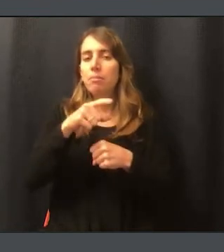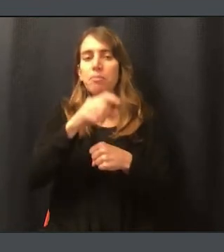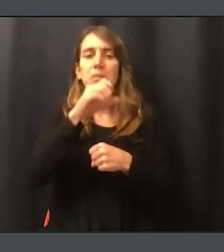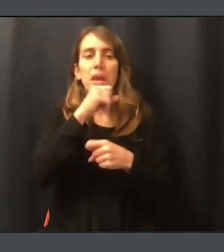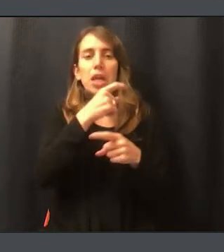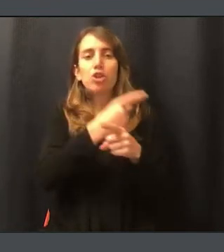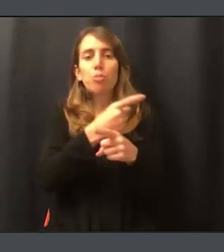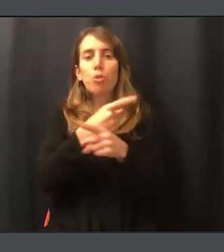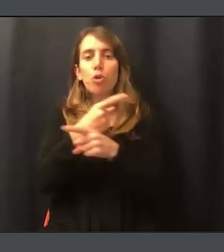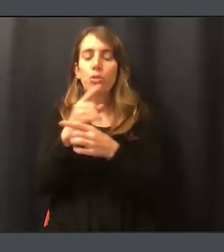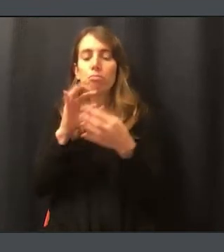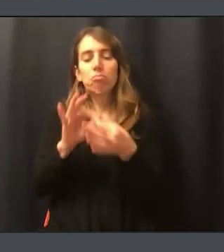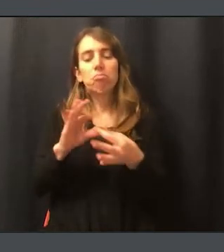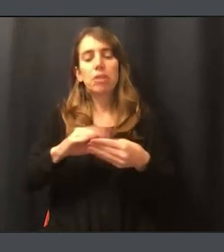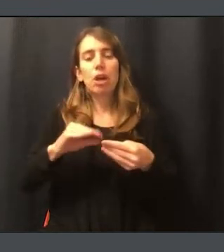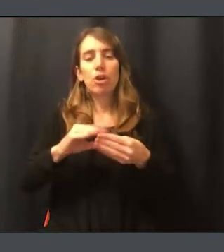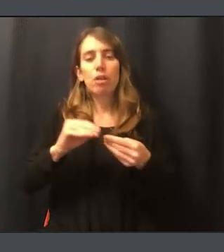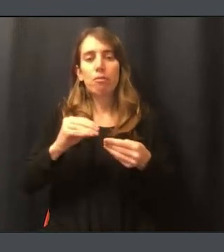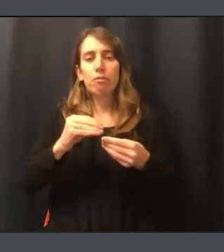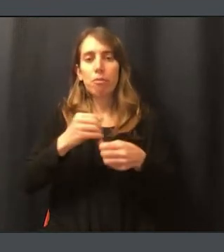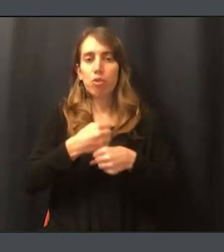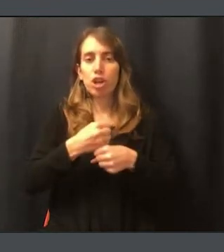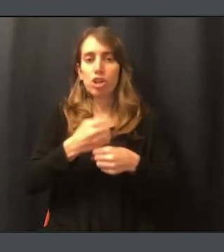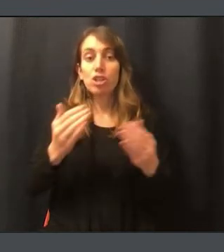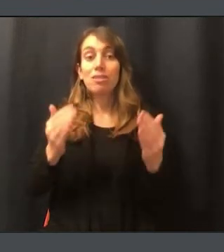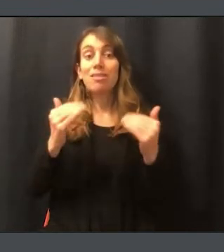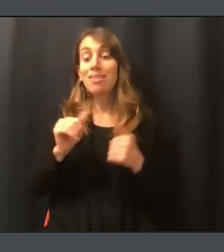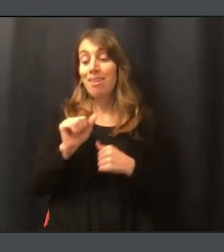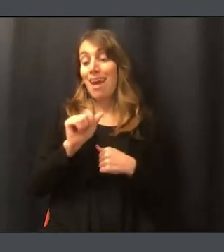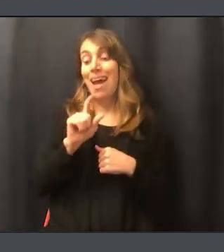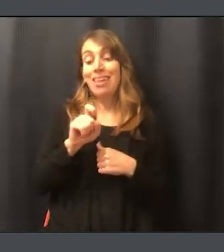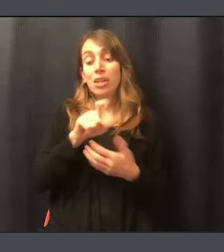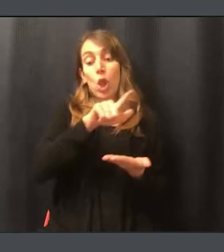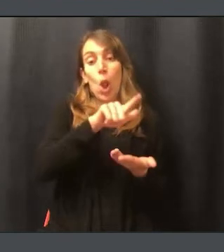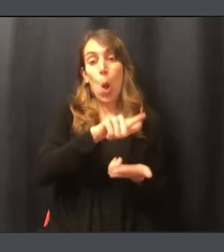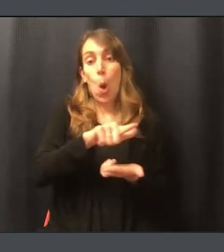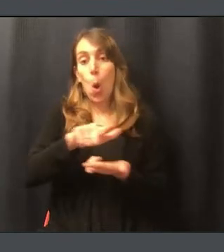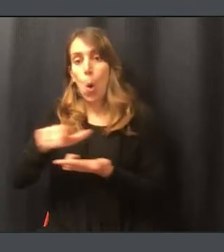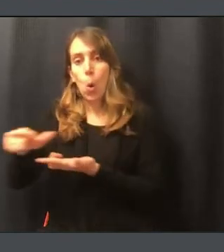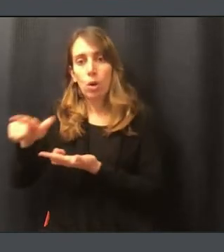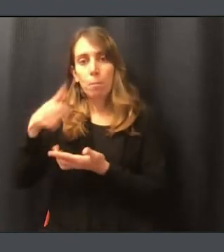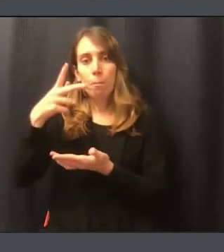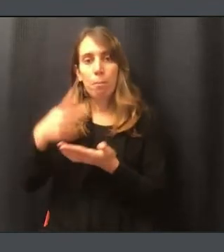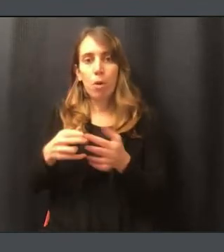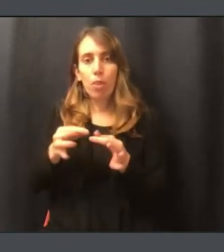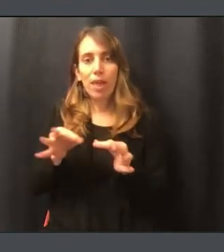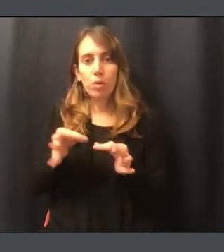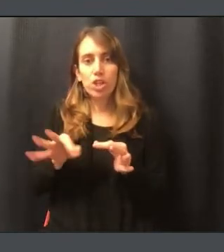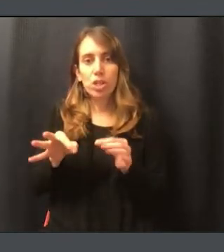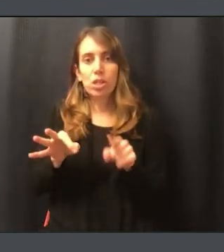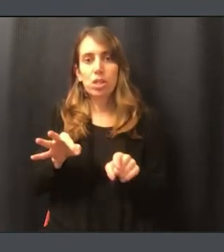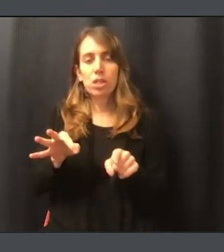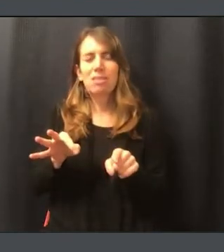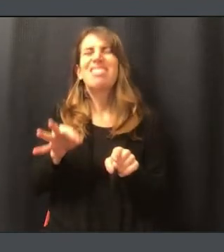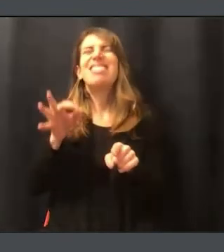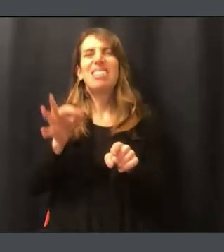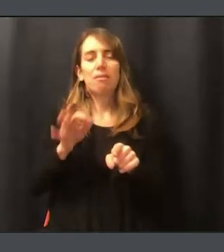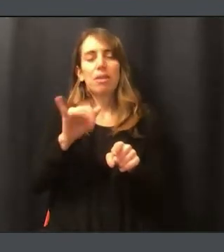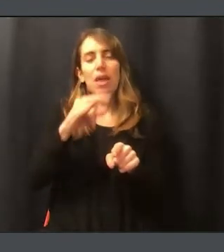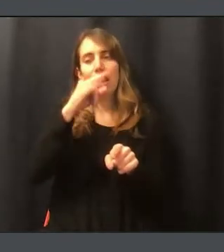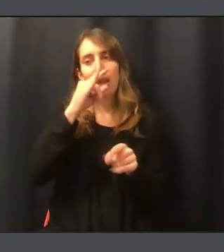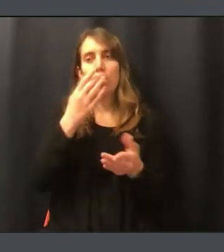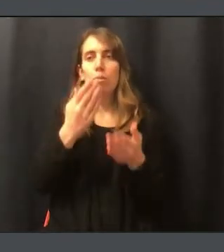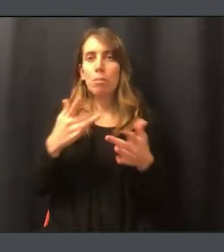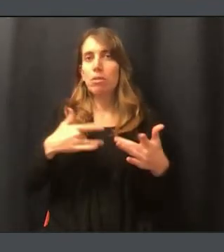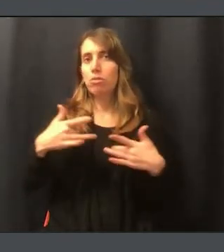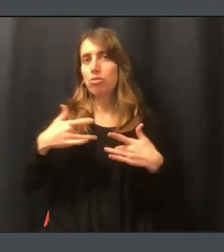terms of narrative production. But Alex is low on everything in both languages. This is a kid you would definitely be concerned about in terms of their narrative skills,